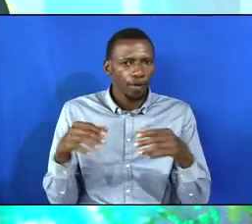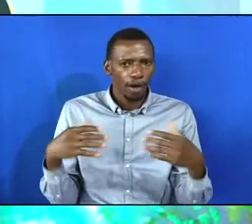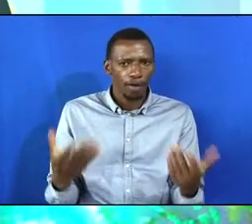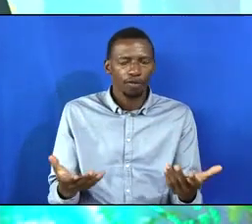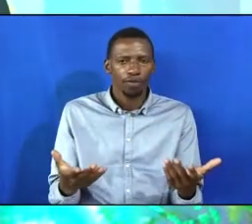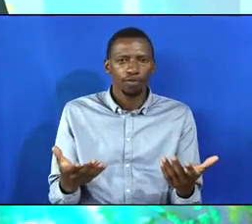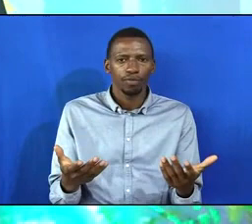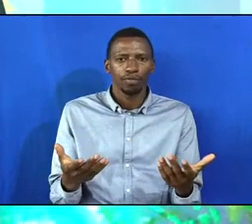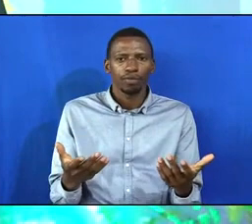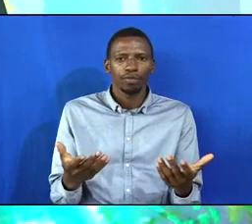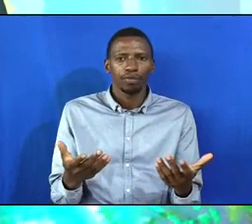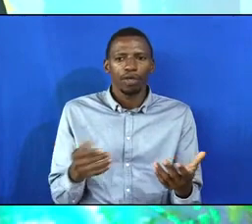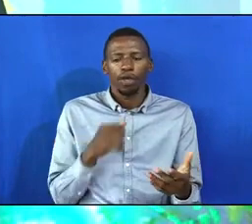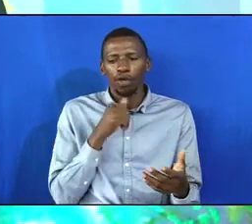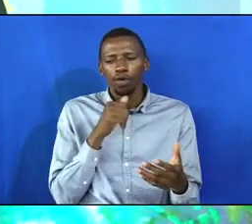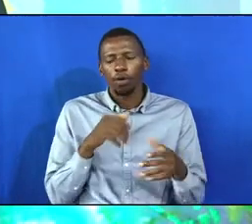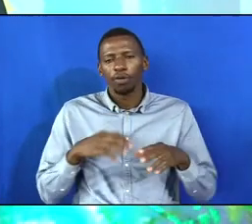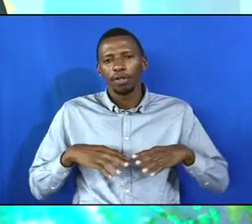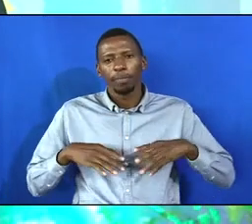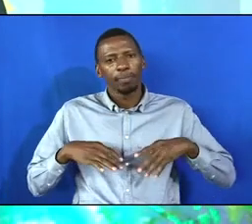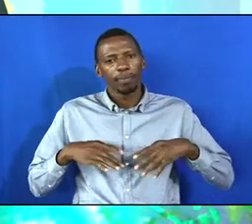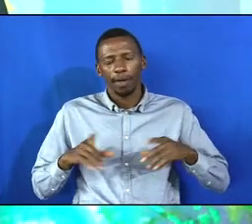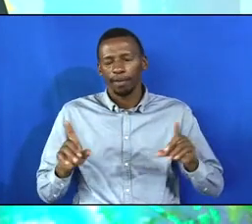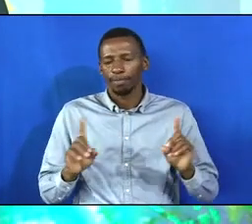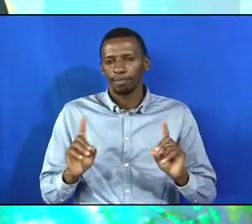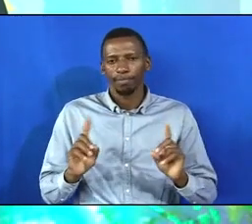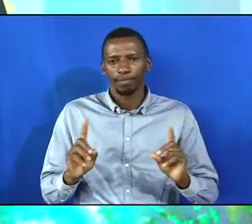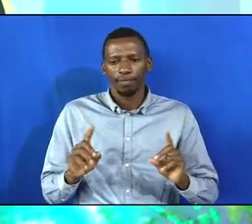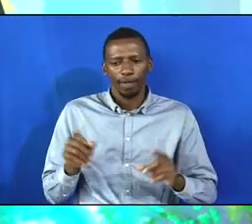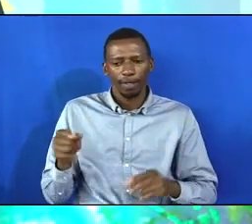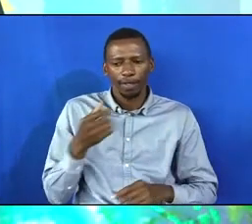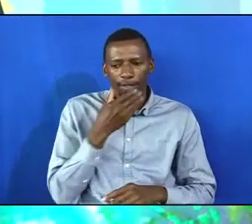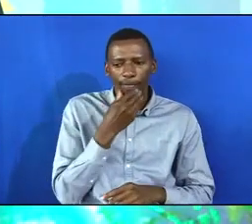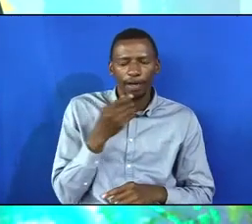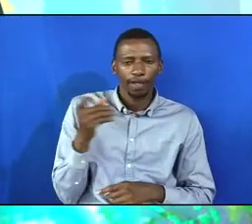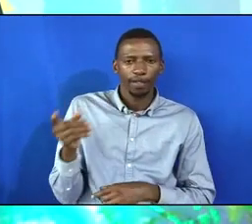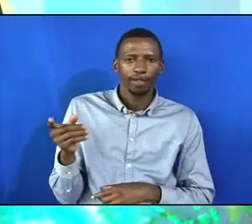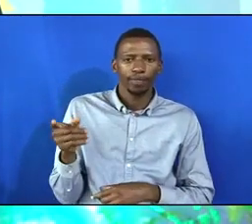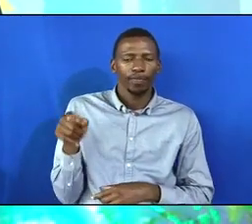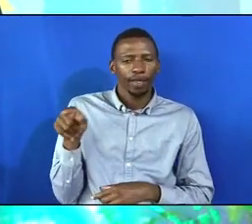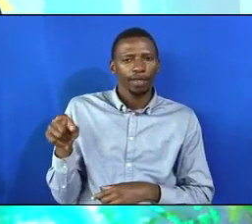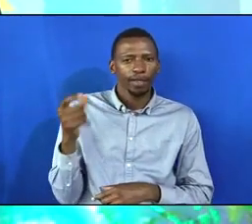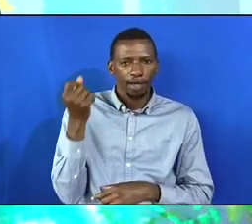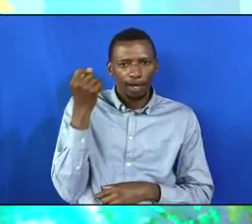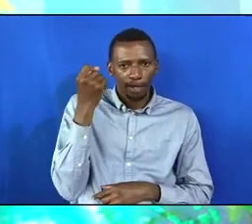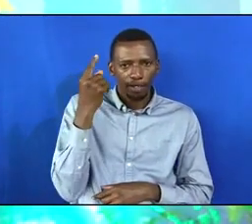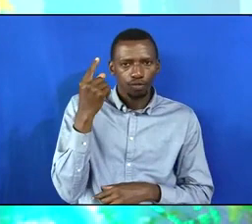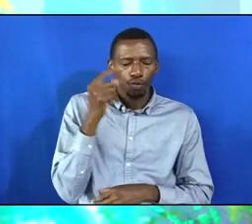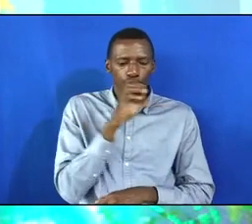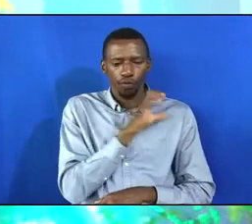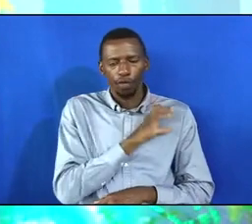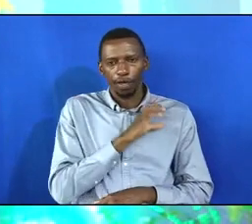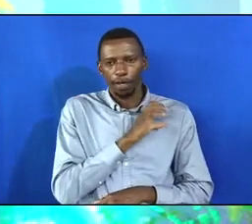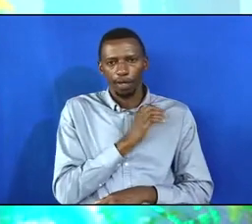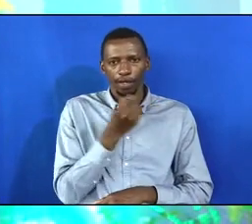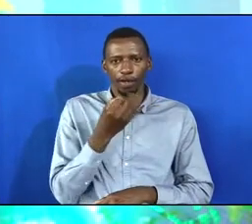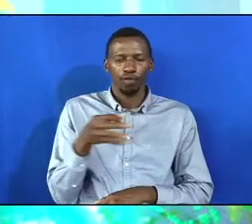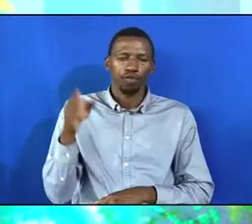it wasn't actually pride as it would appear to be, but this man here understood the character of God.